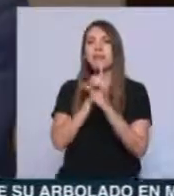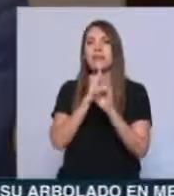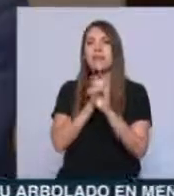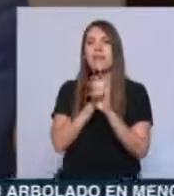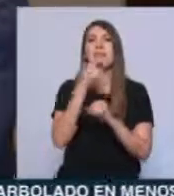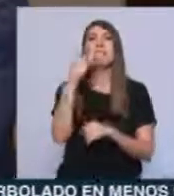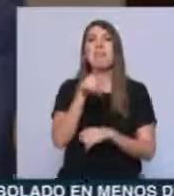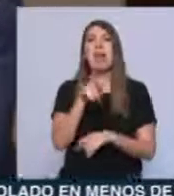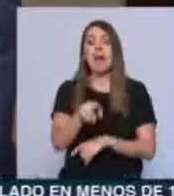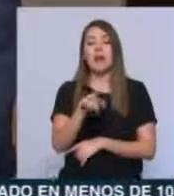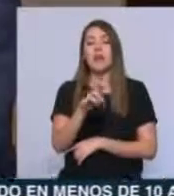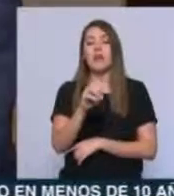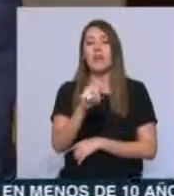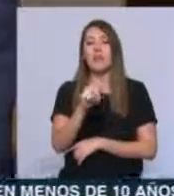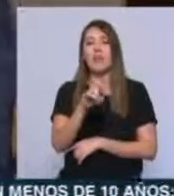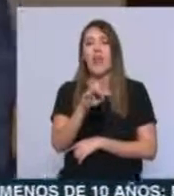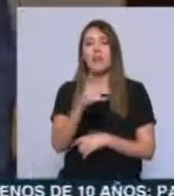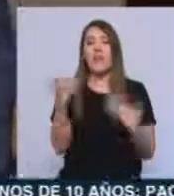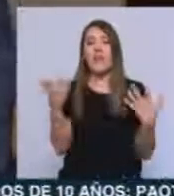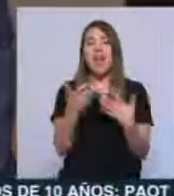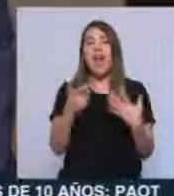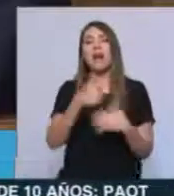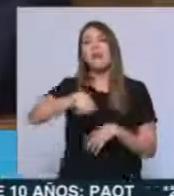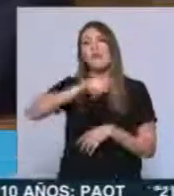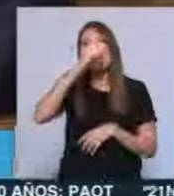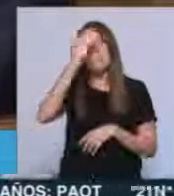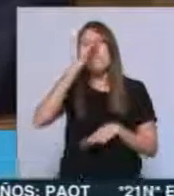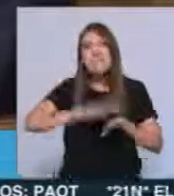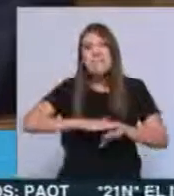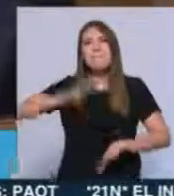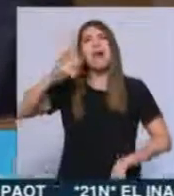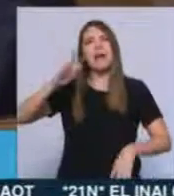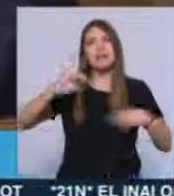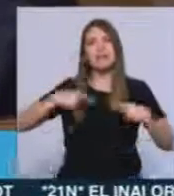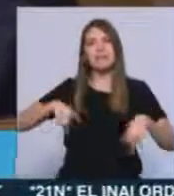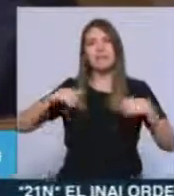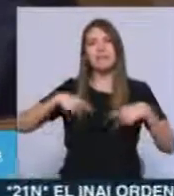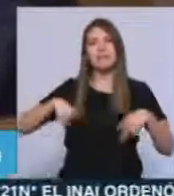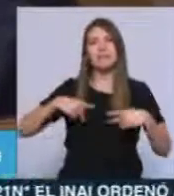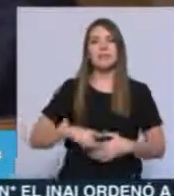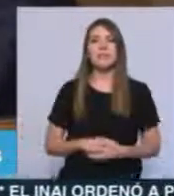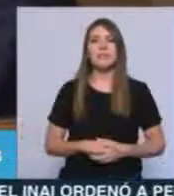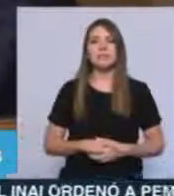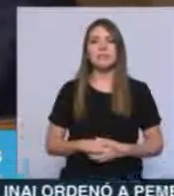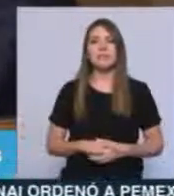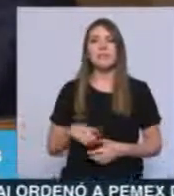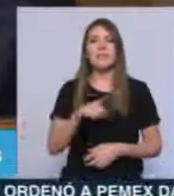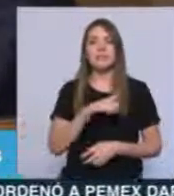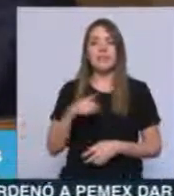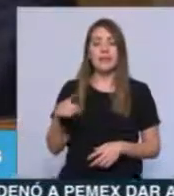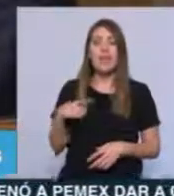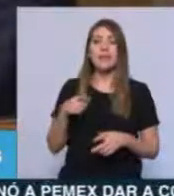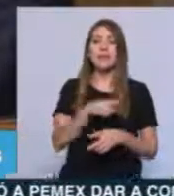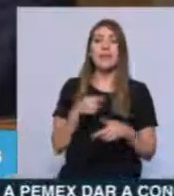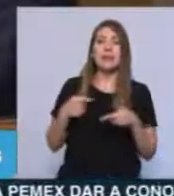de Rotary sea conocida cada vez por más personas. I am a true believer that we should have started